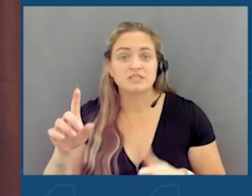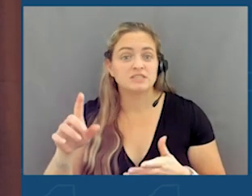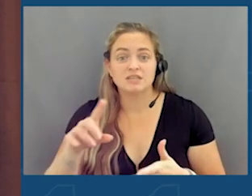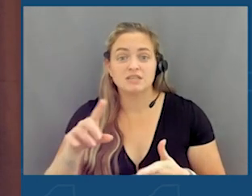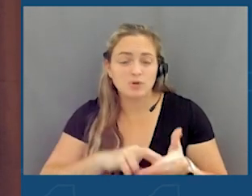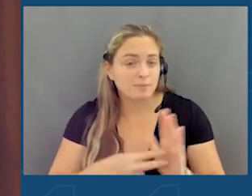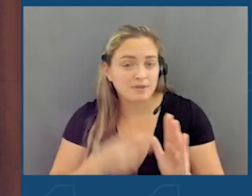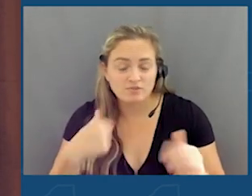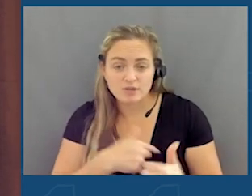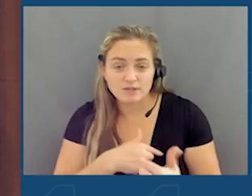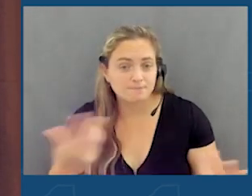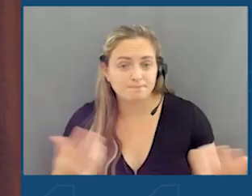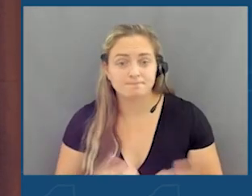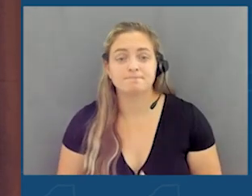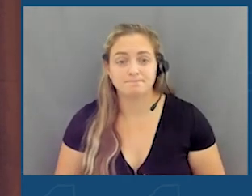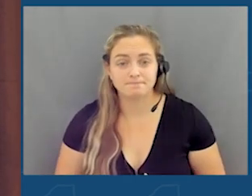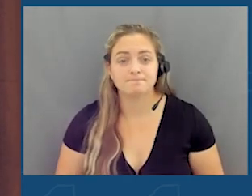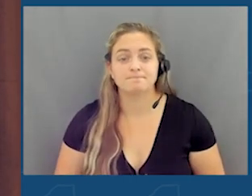means.